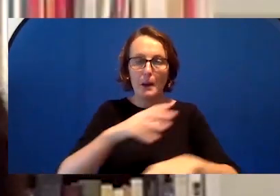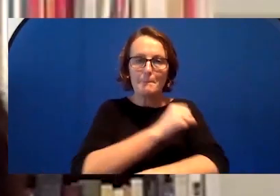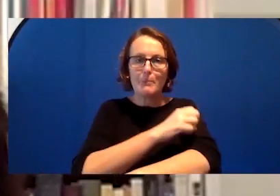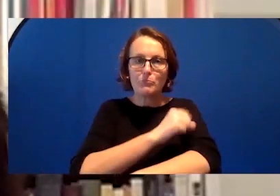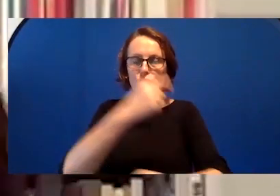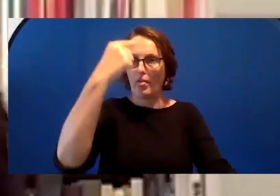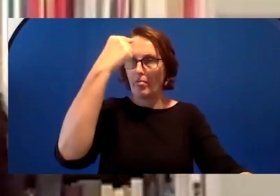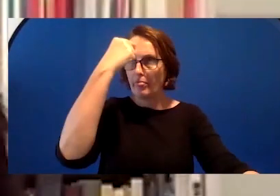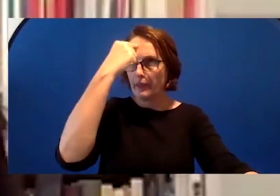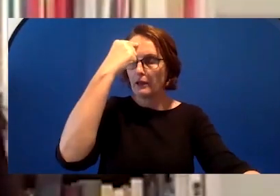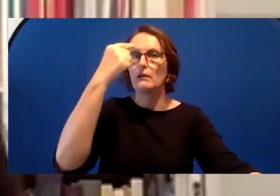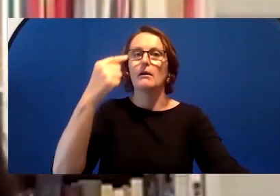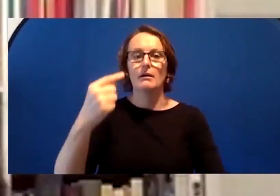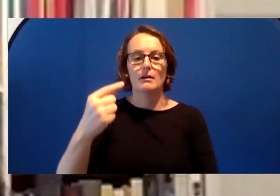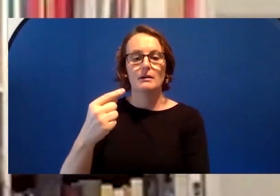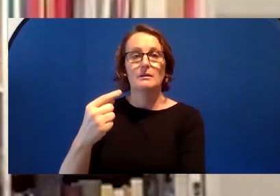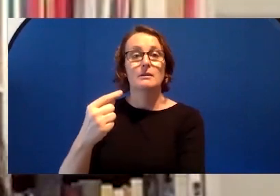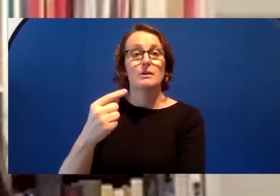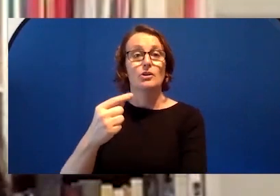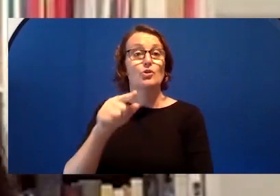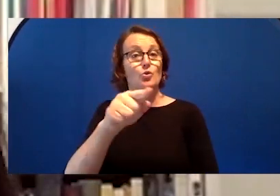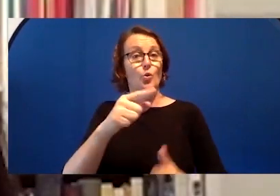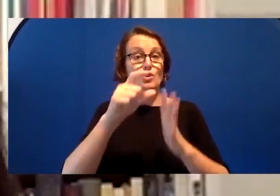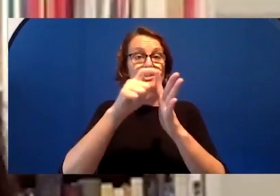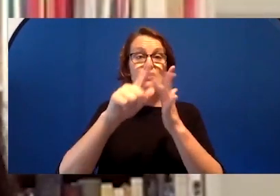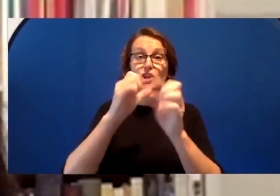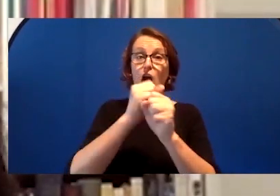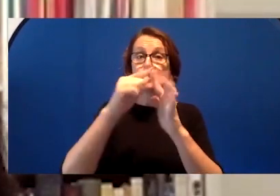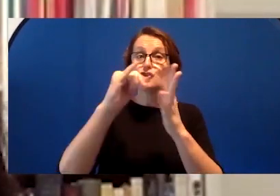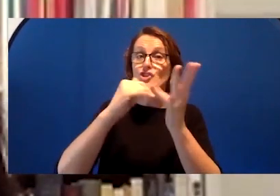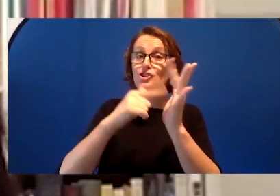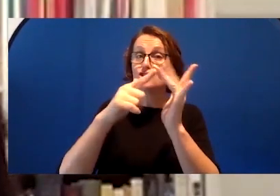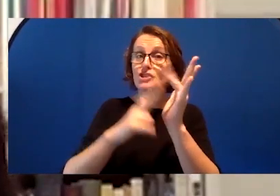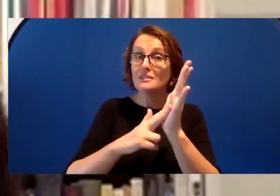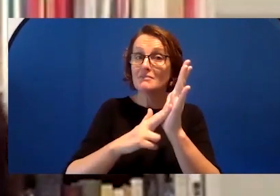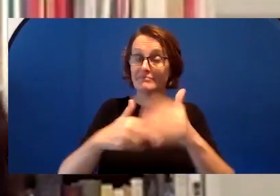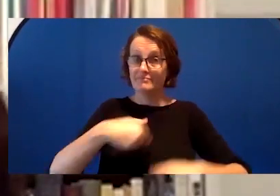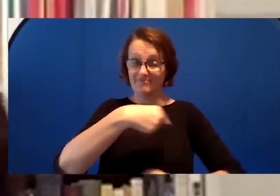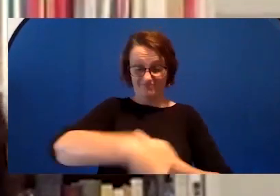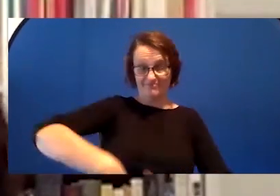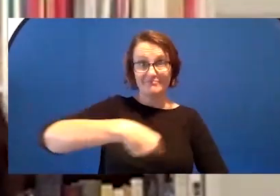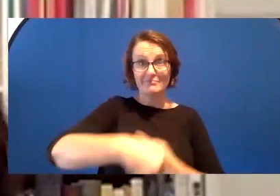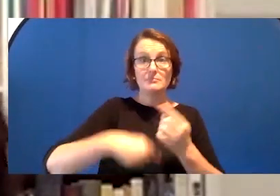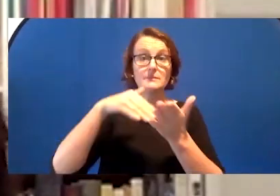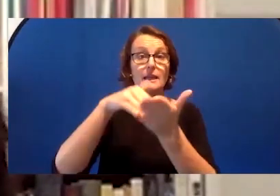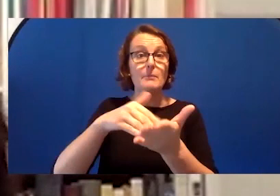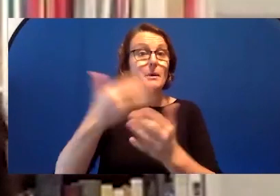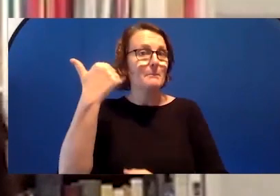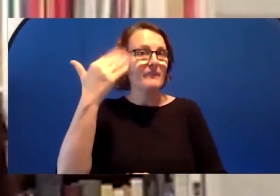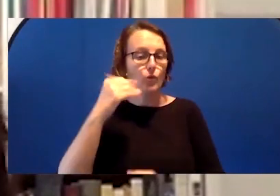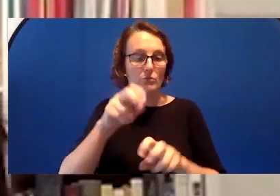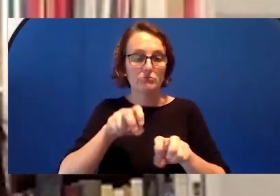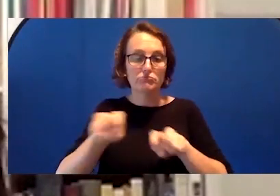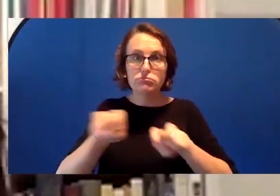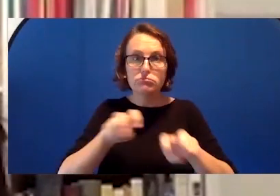more reflectively. Your digestive system is ready to get digesting. You might have even noticed in that exercise we did a minute ago, that